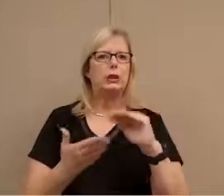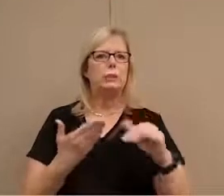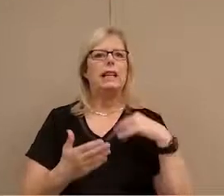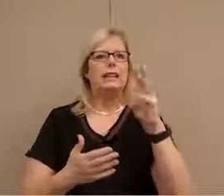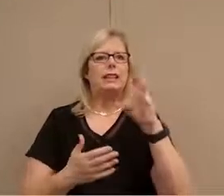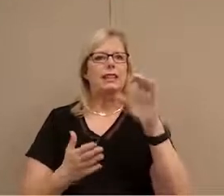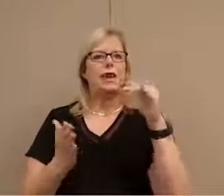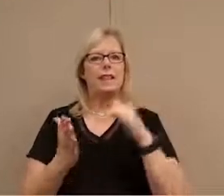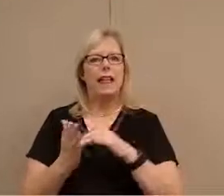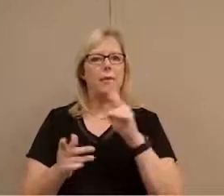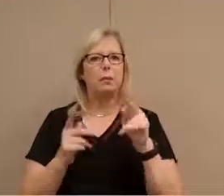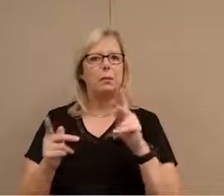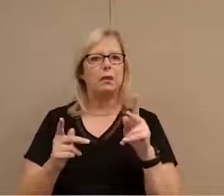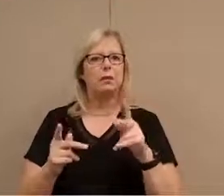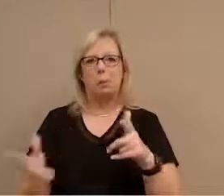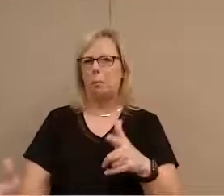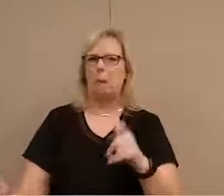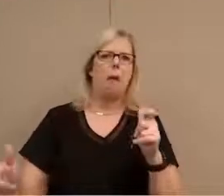600,000